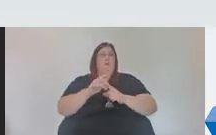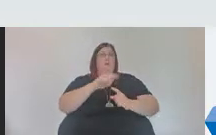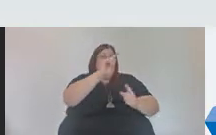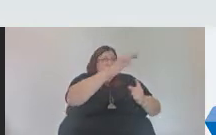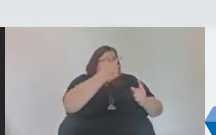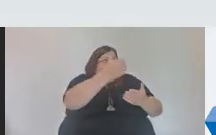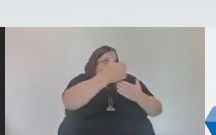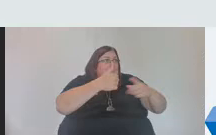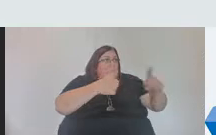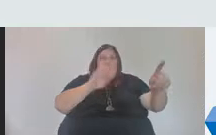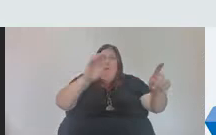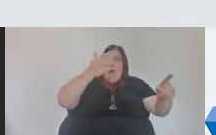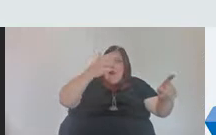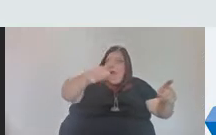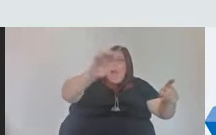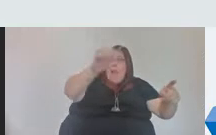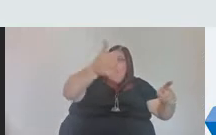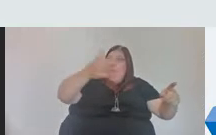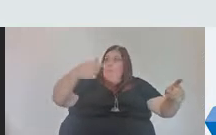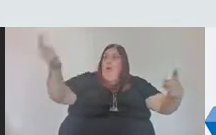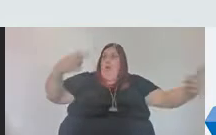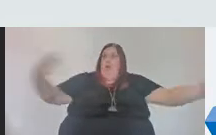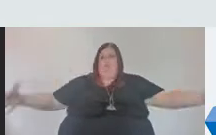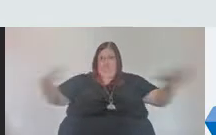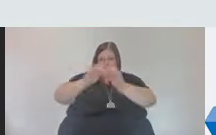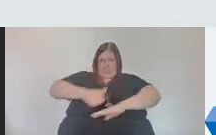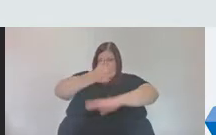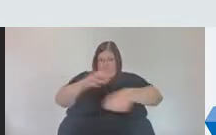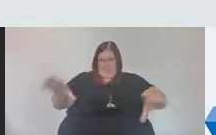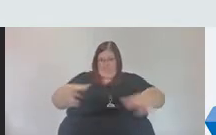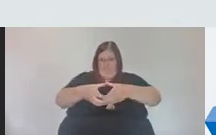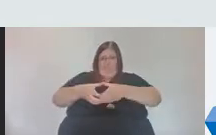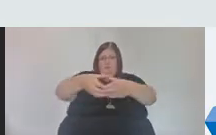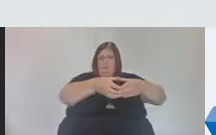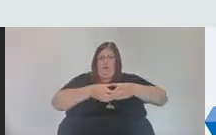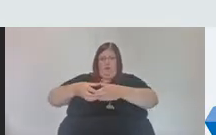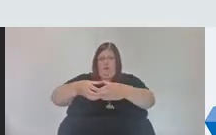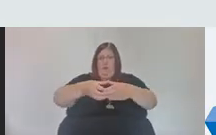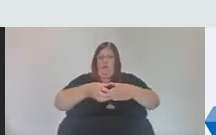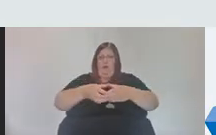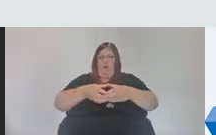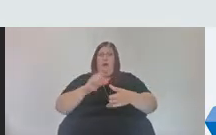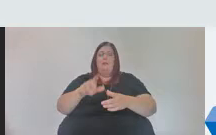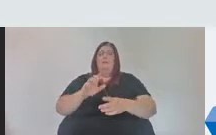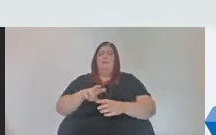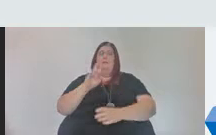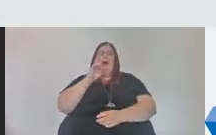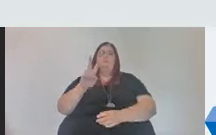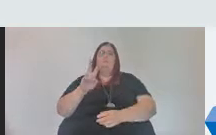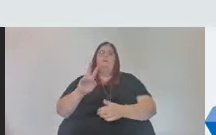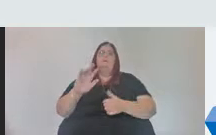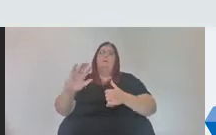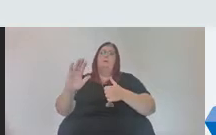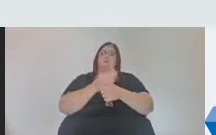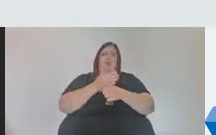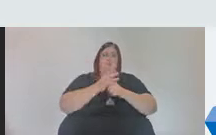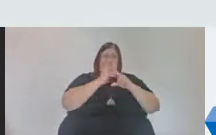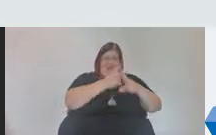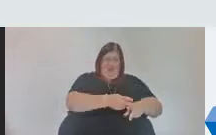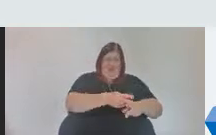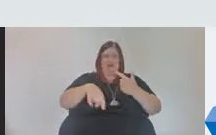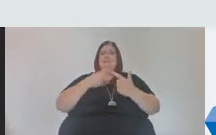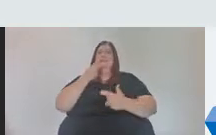brought together people in community, primary care, secondary care, and we really started working on that pathway. And